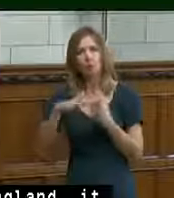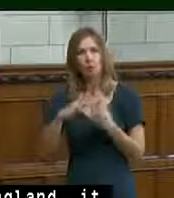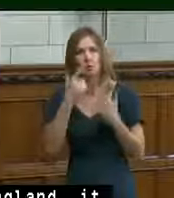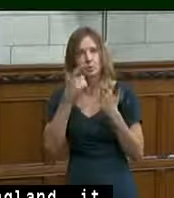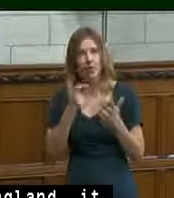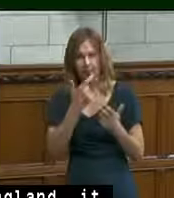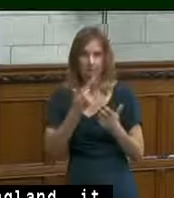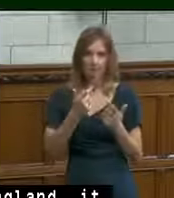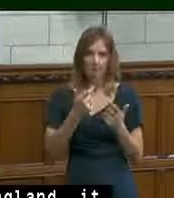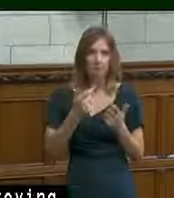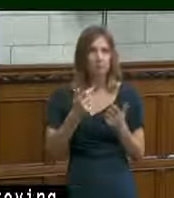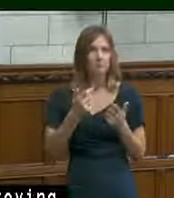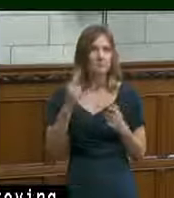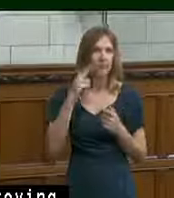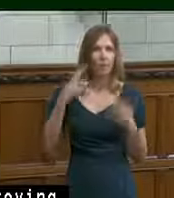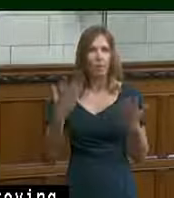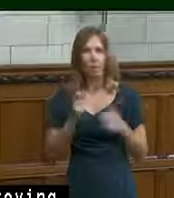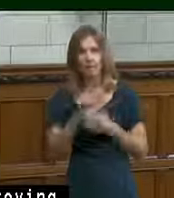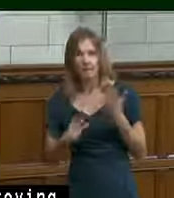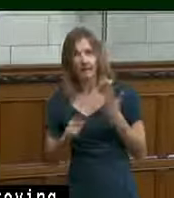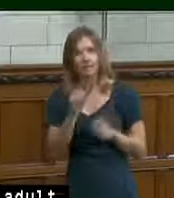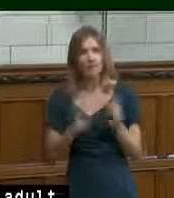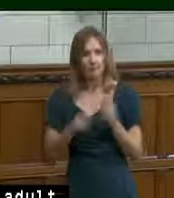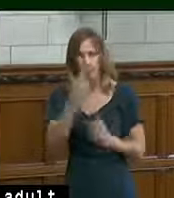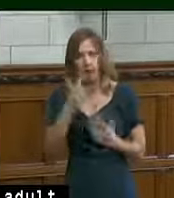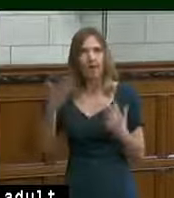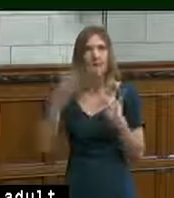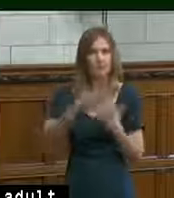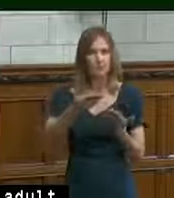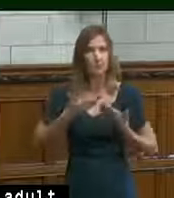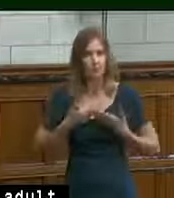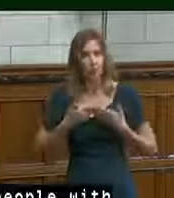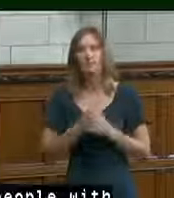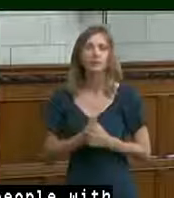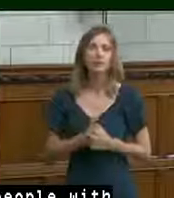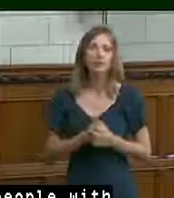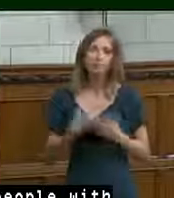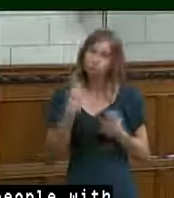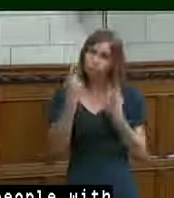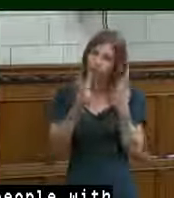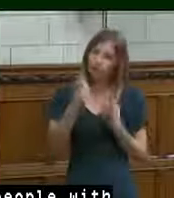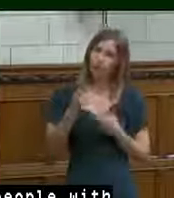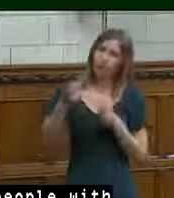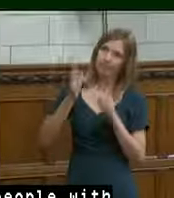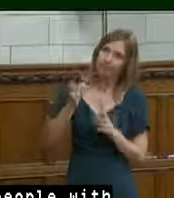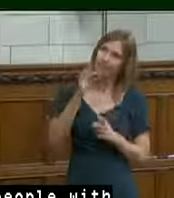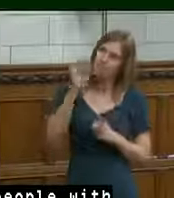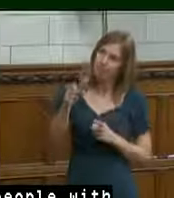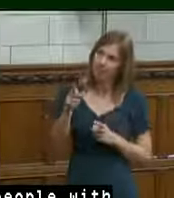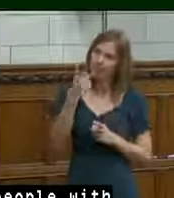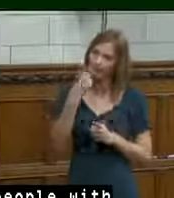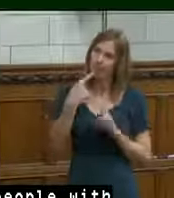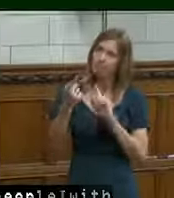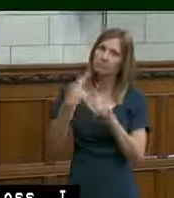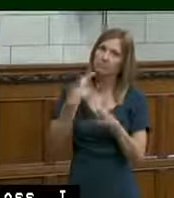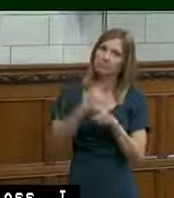with disabilities and sensory loss. I wonder in her wind-up whether the Minister might be able to comment on how we could see